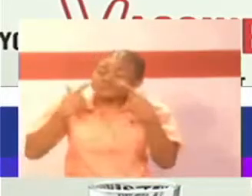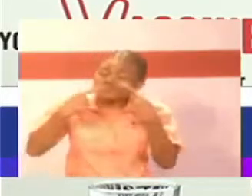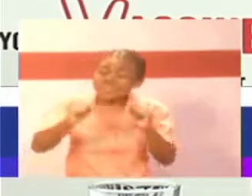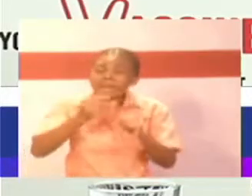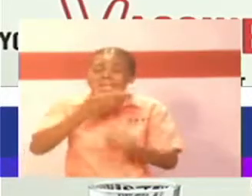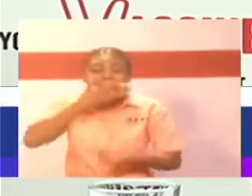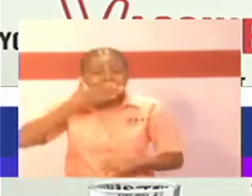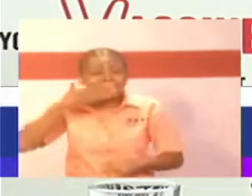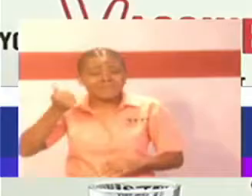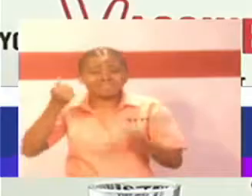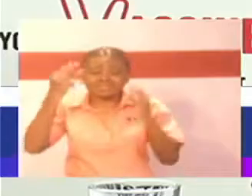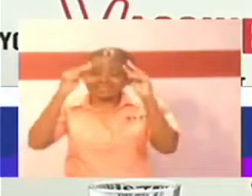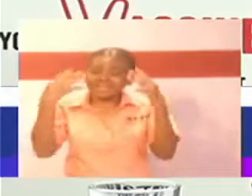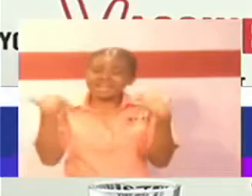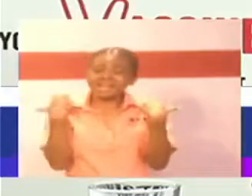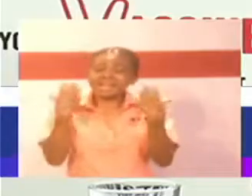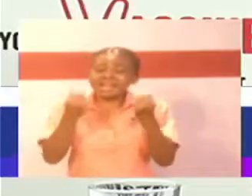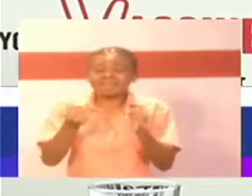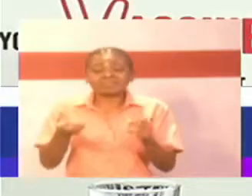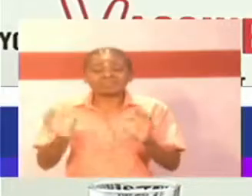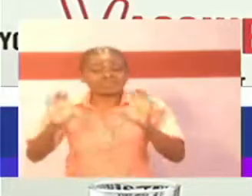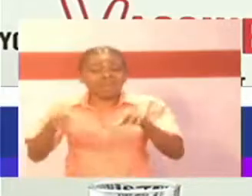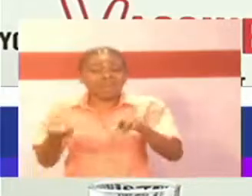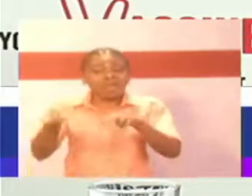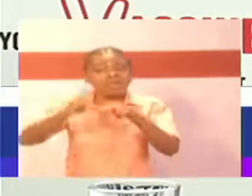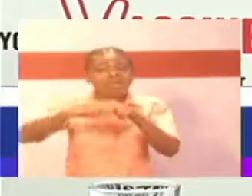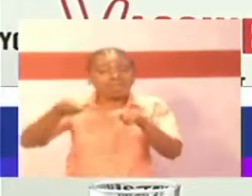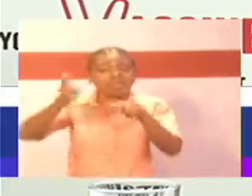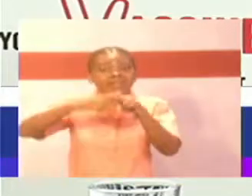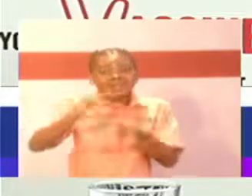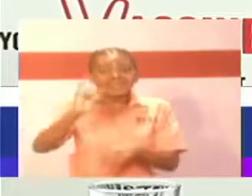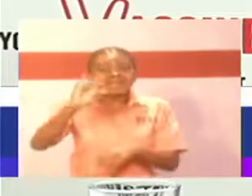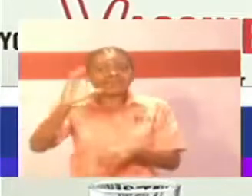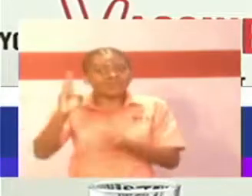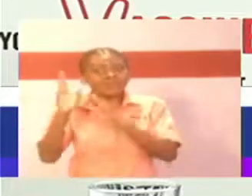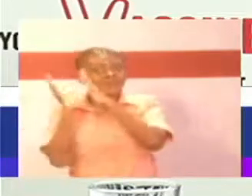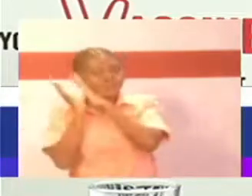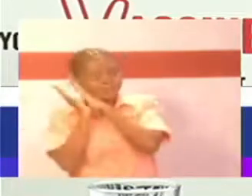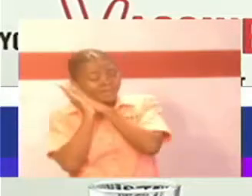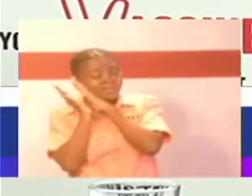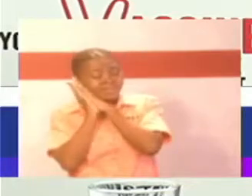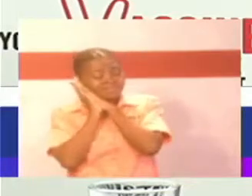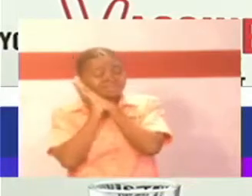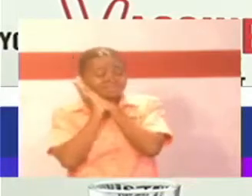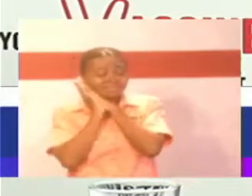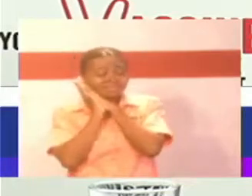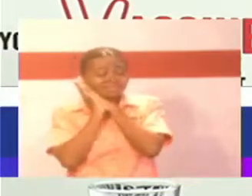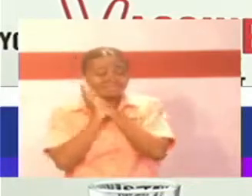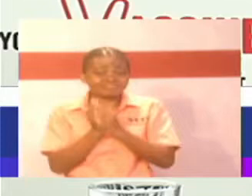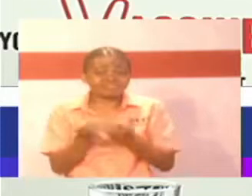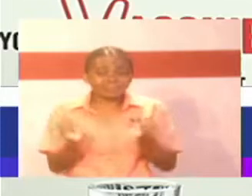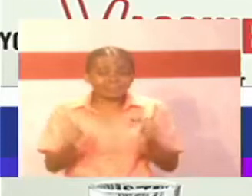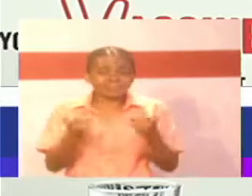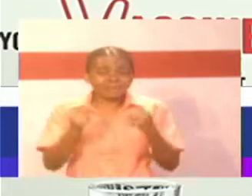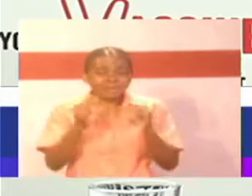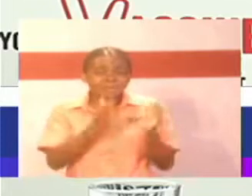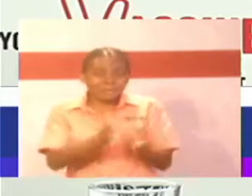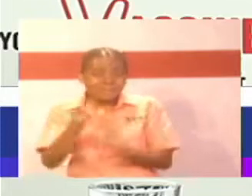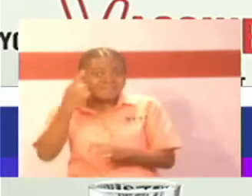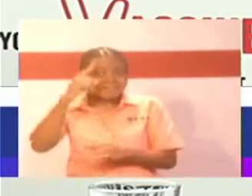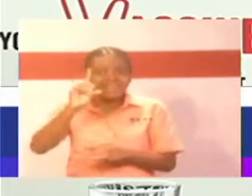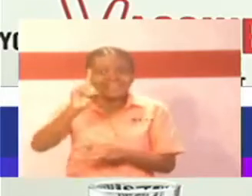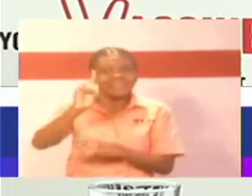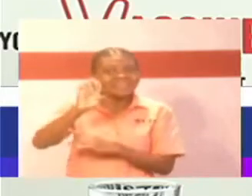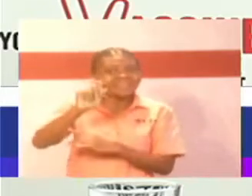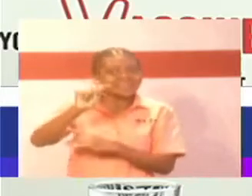to increase the capacity for ICU beds based on the demand, based on the preparedness for the Delta variant. But a bed is not just